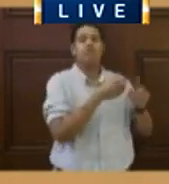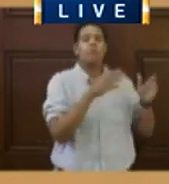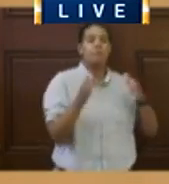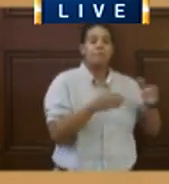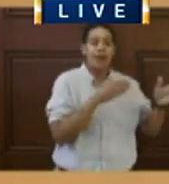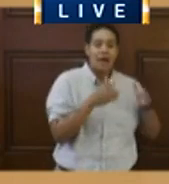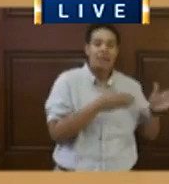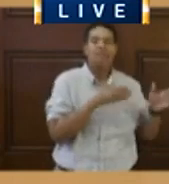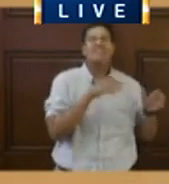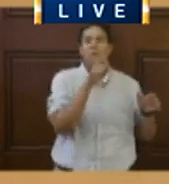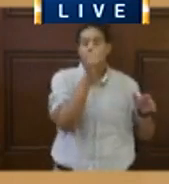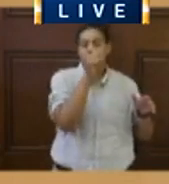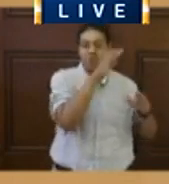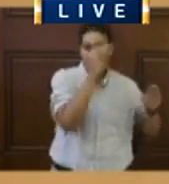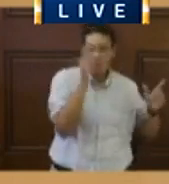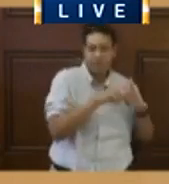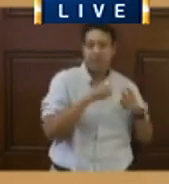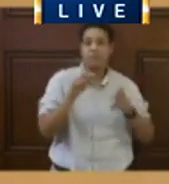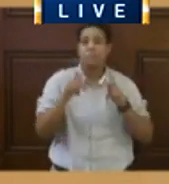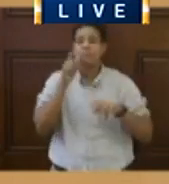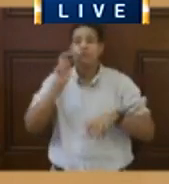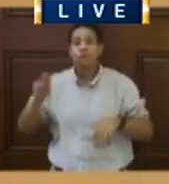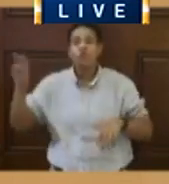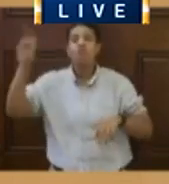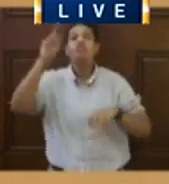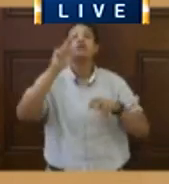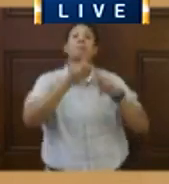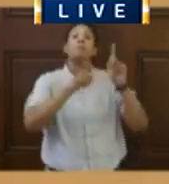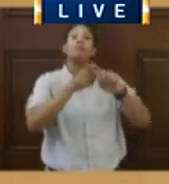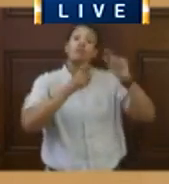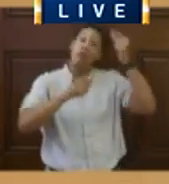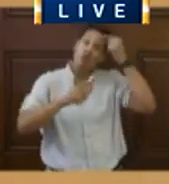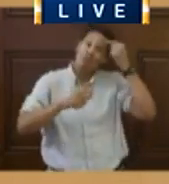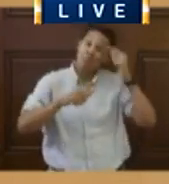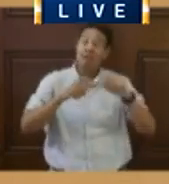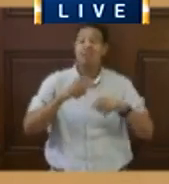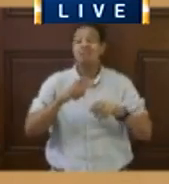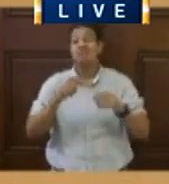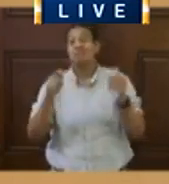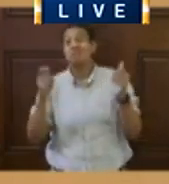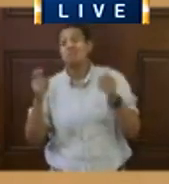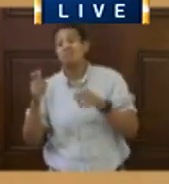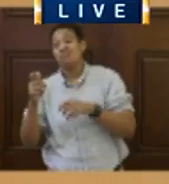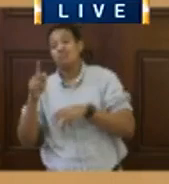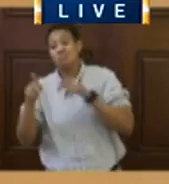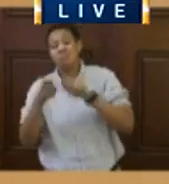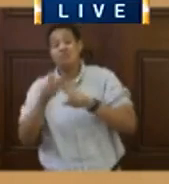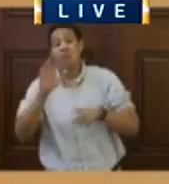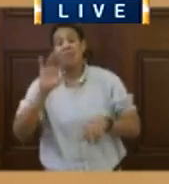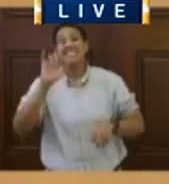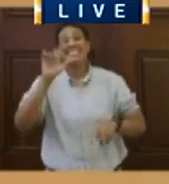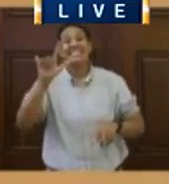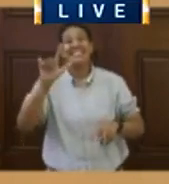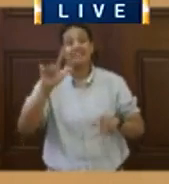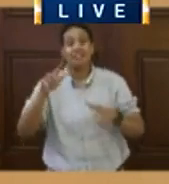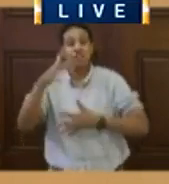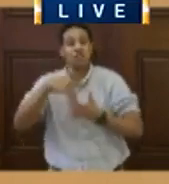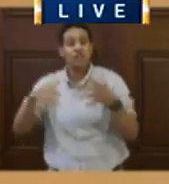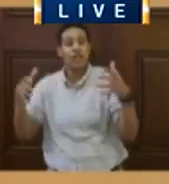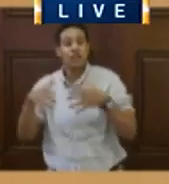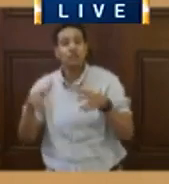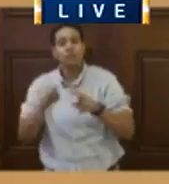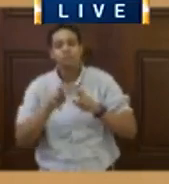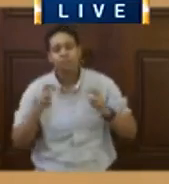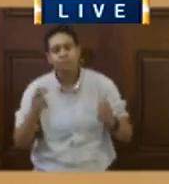tourism industry, persons from government, from the public sector, persons from civil society. And in the